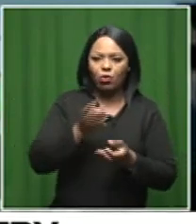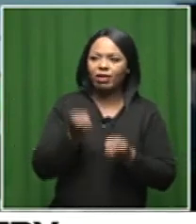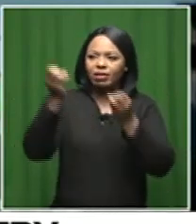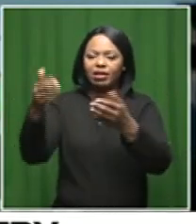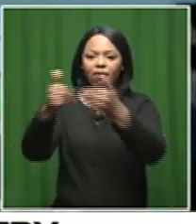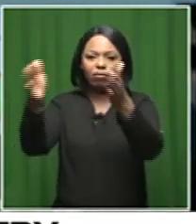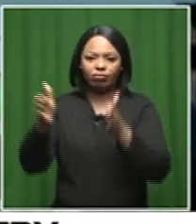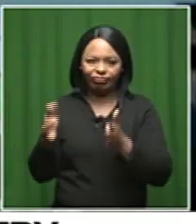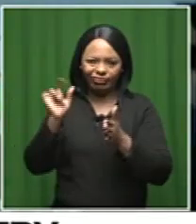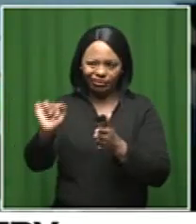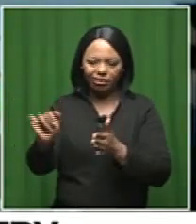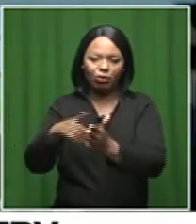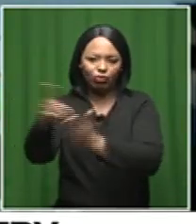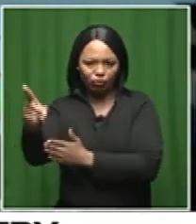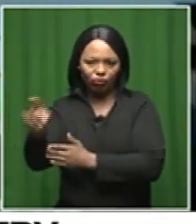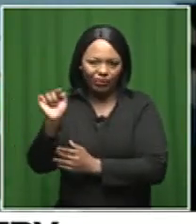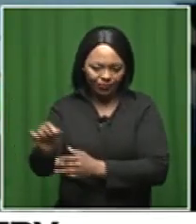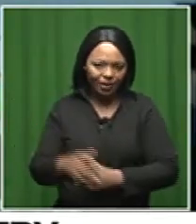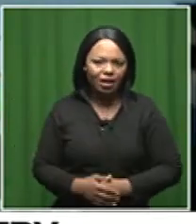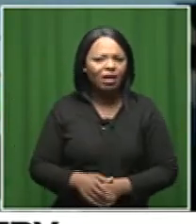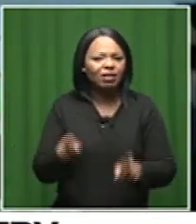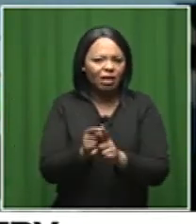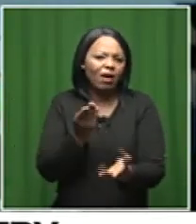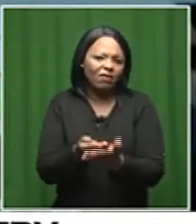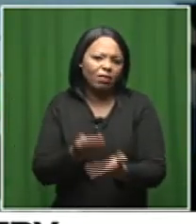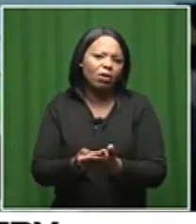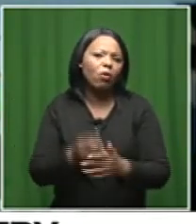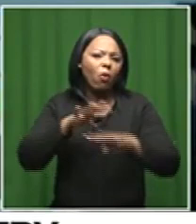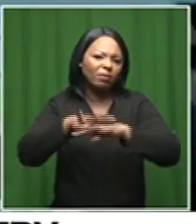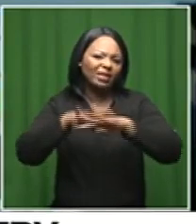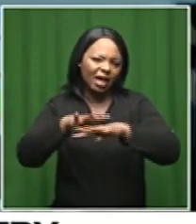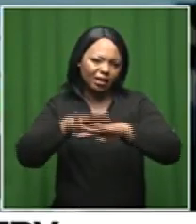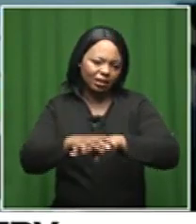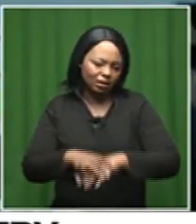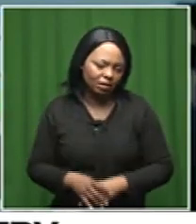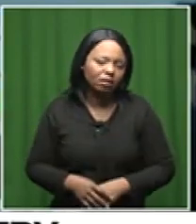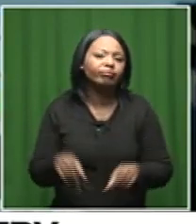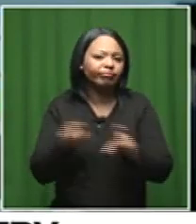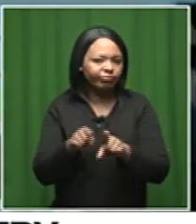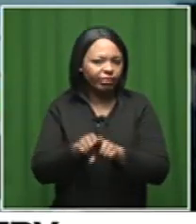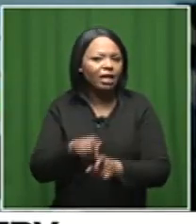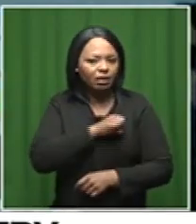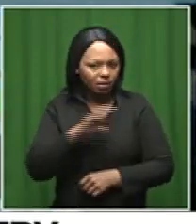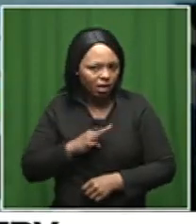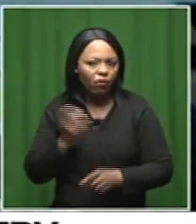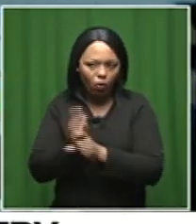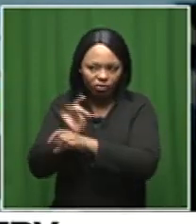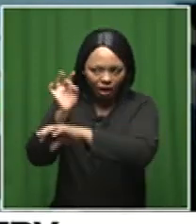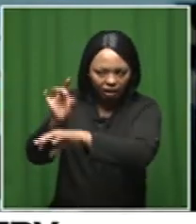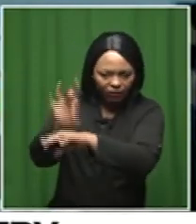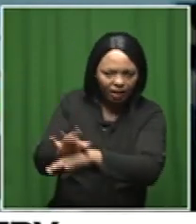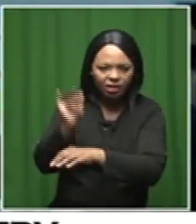of the criteria. But this is also available on our website, and our friendly staff would always guide you through any